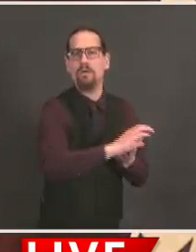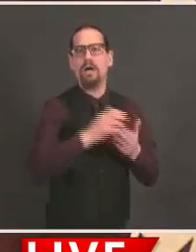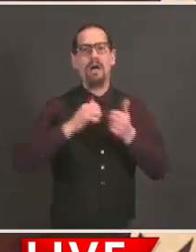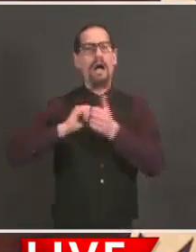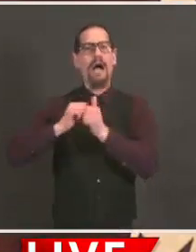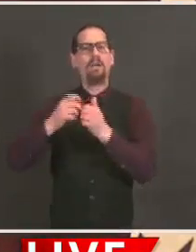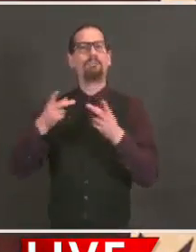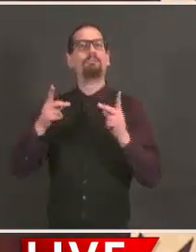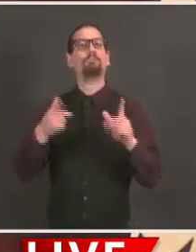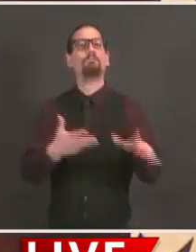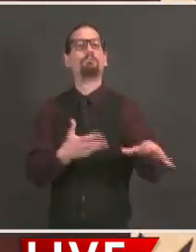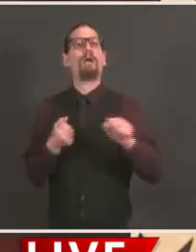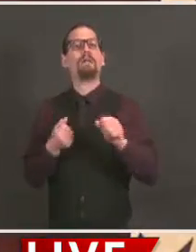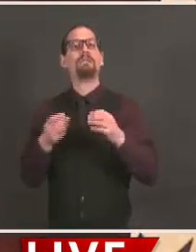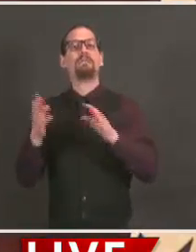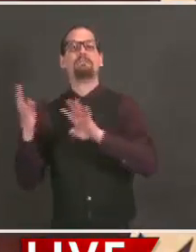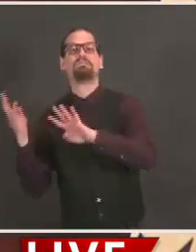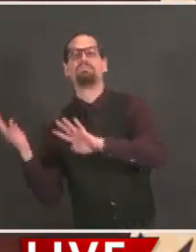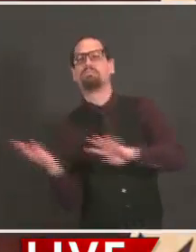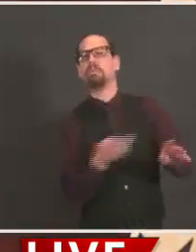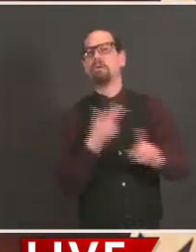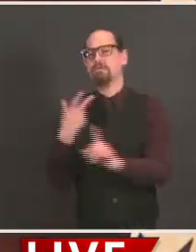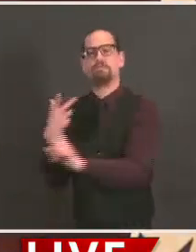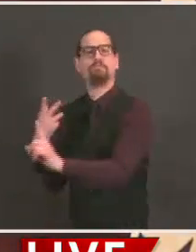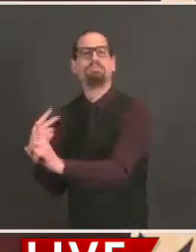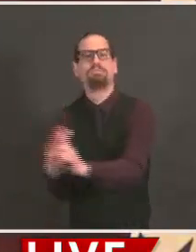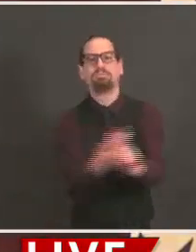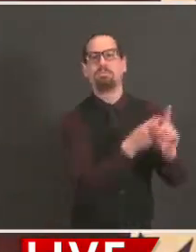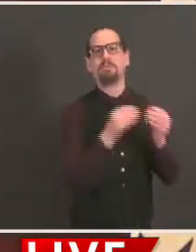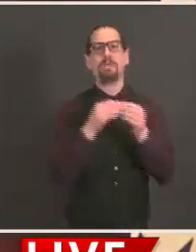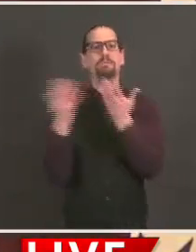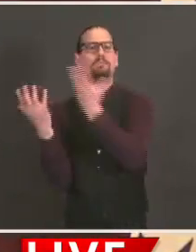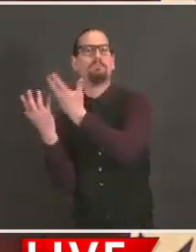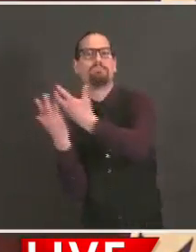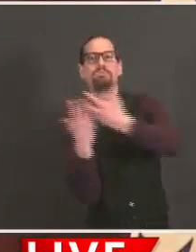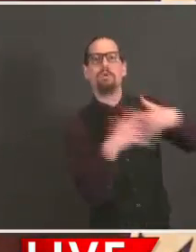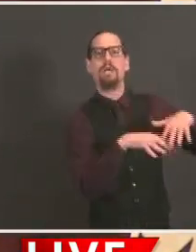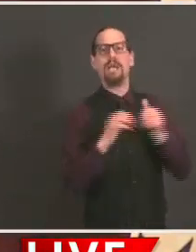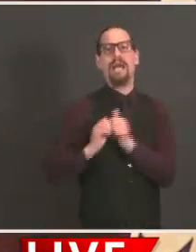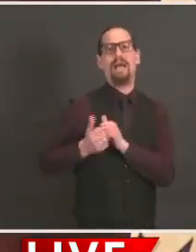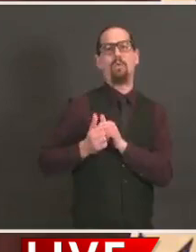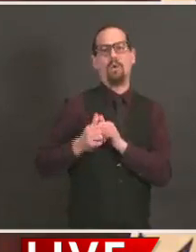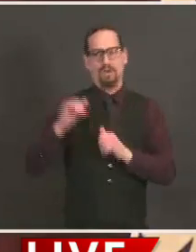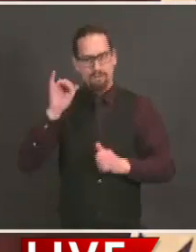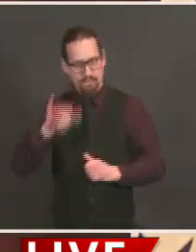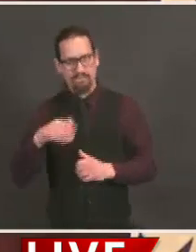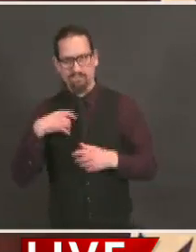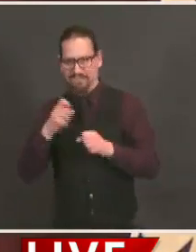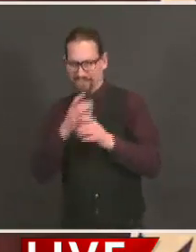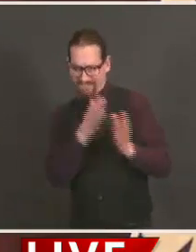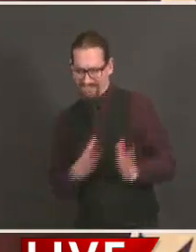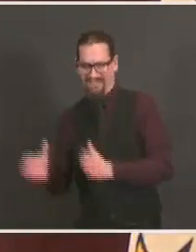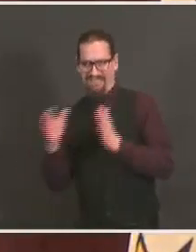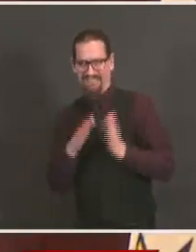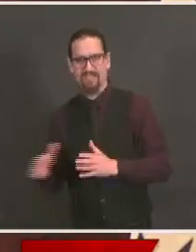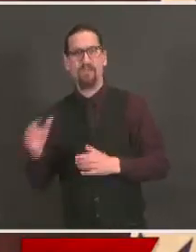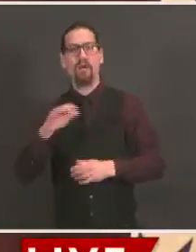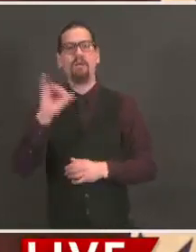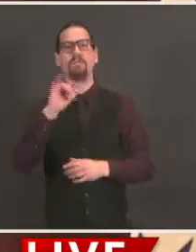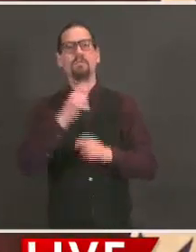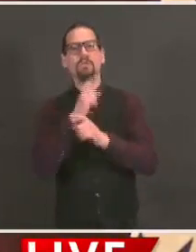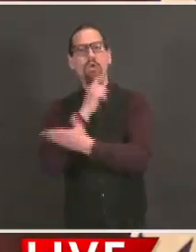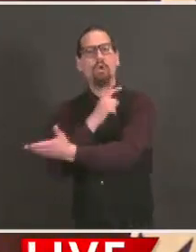critical. We know that that's what is important for us as well as for Rhode Islanders, especially for our